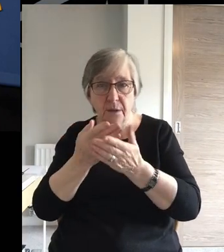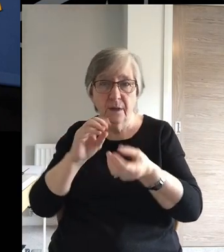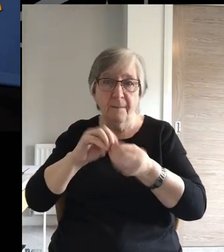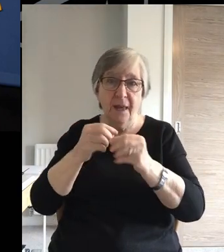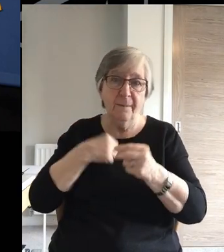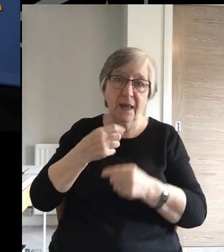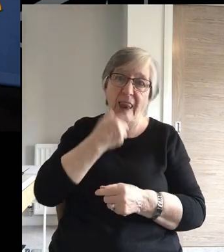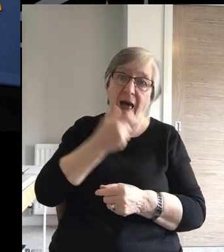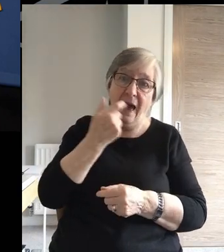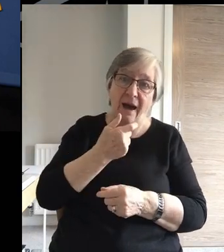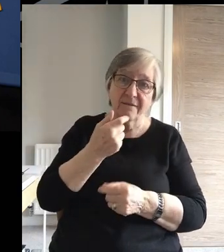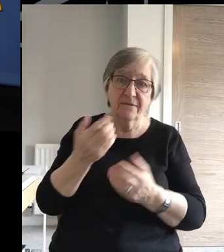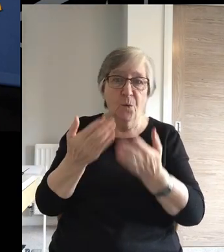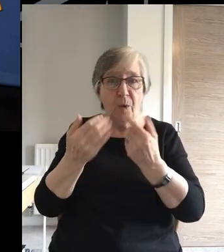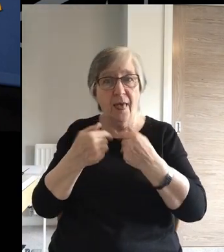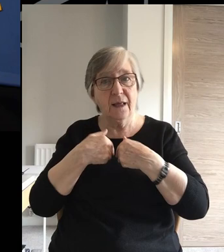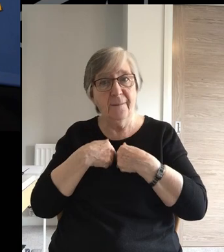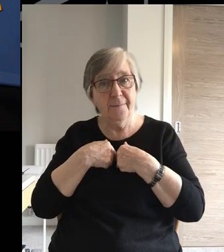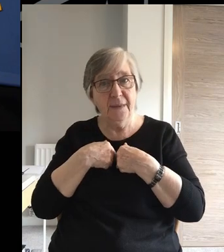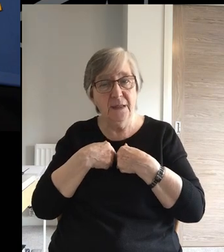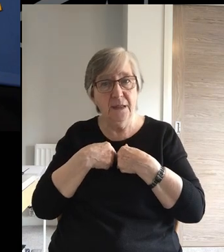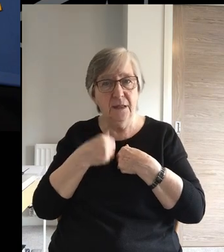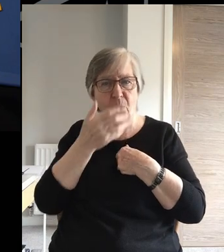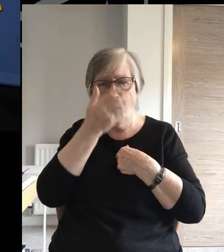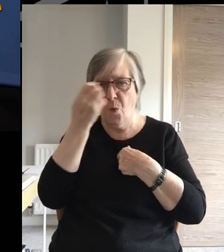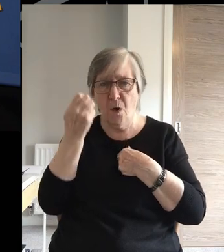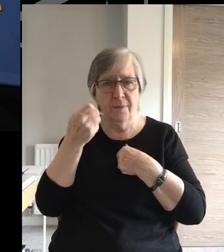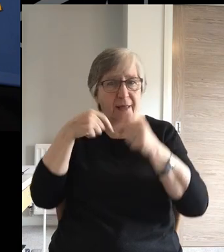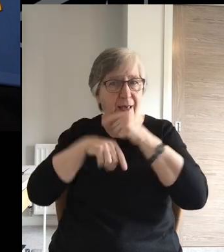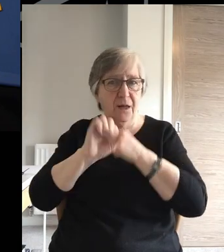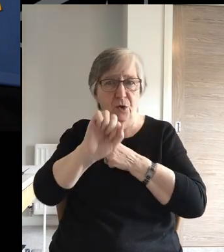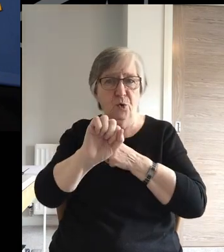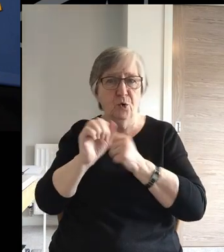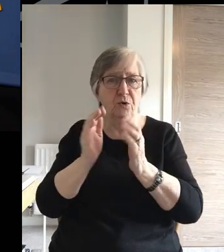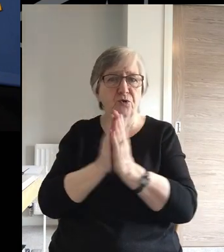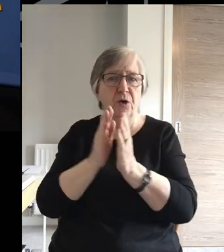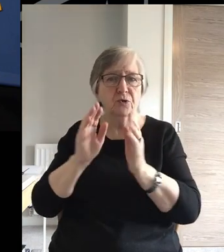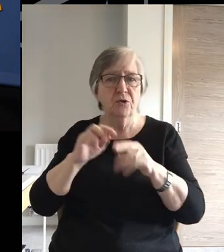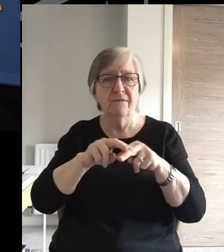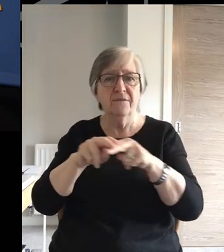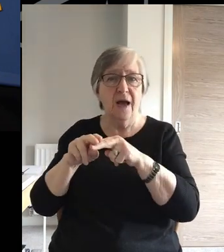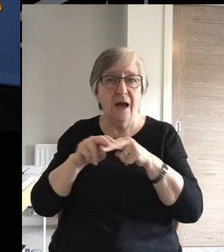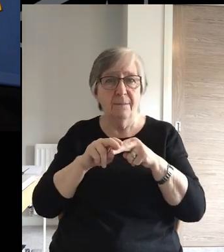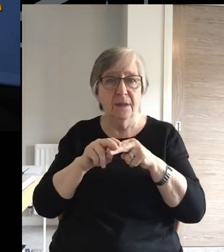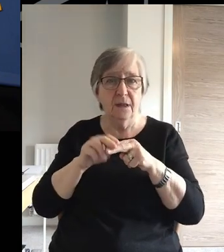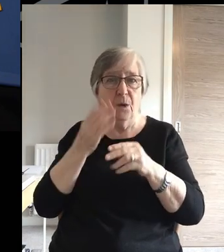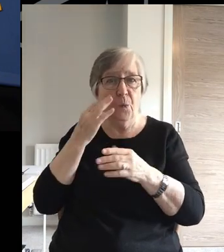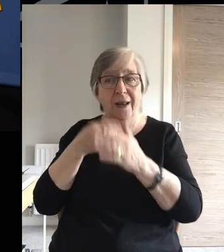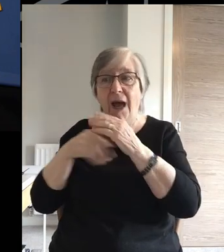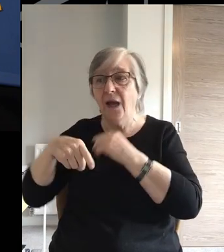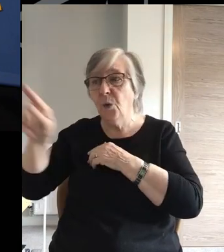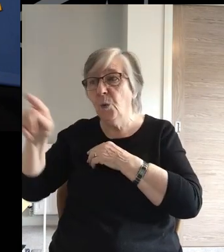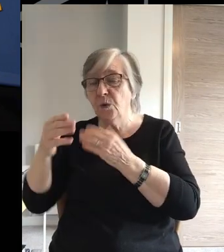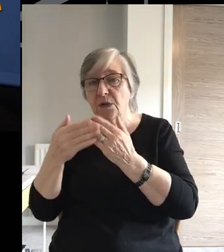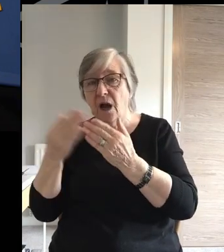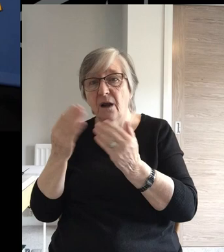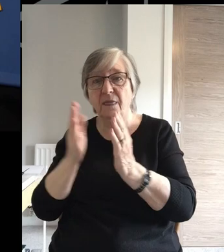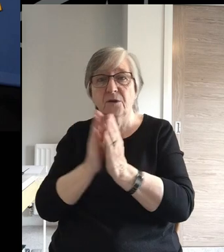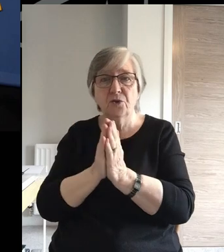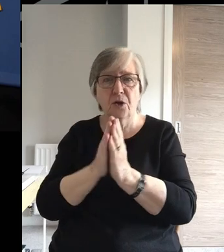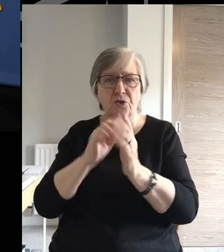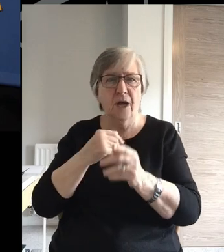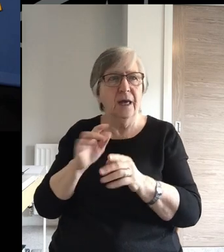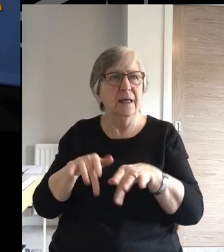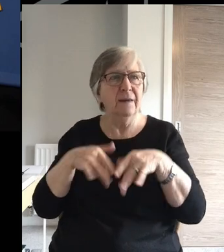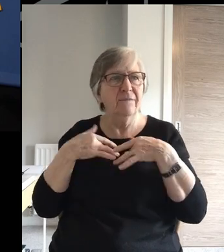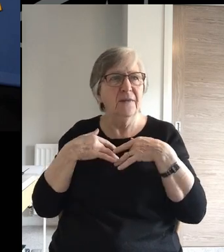and for welcoming me so warmly into your church family. Every time I go to another church, I keep getting this sense